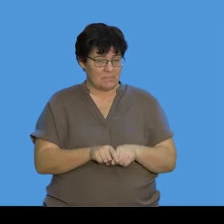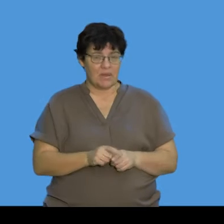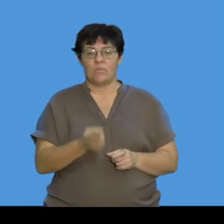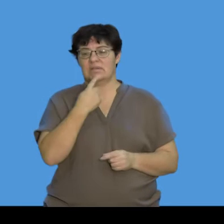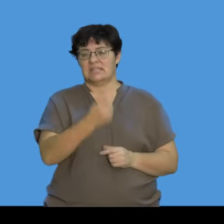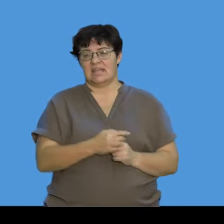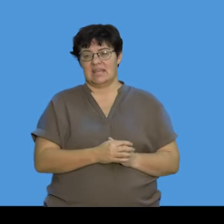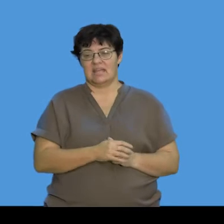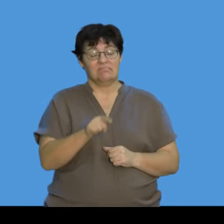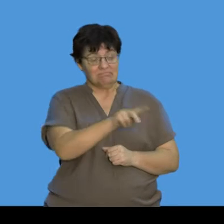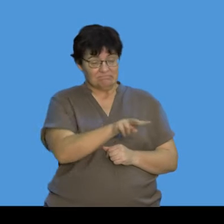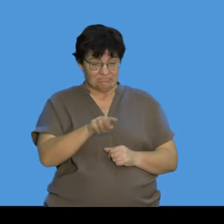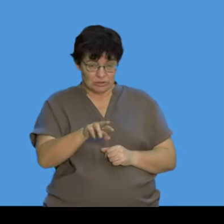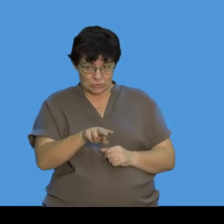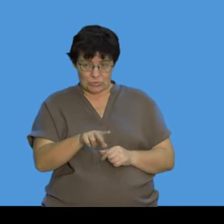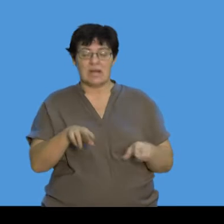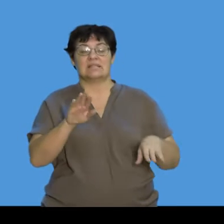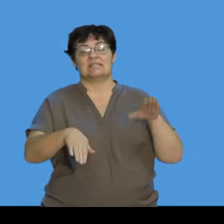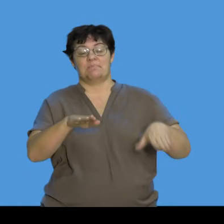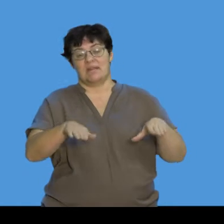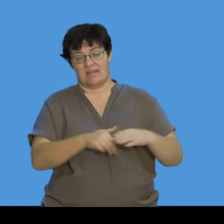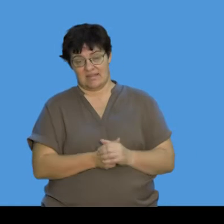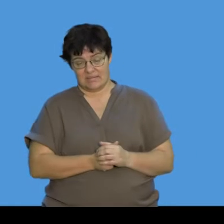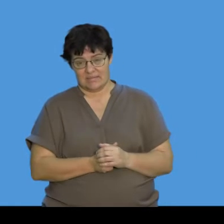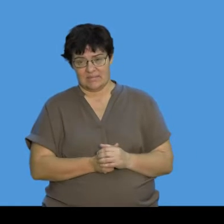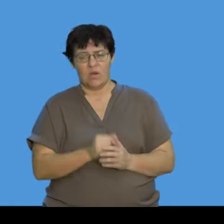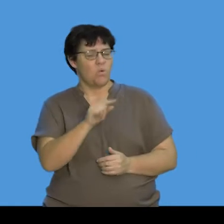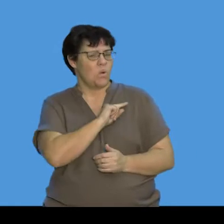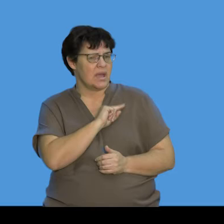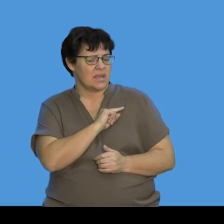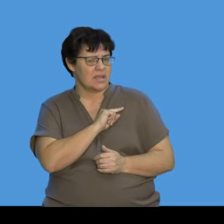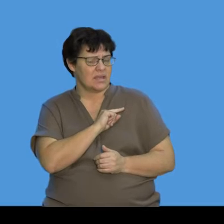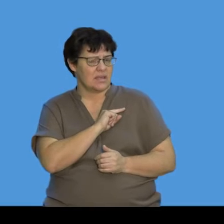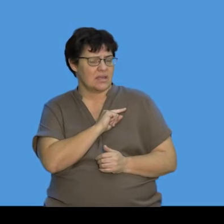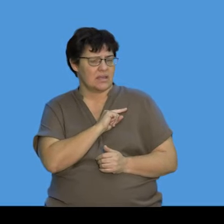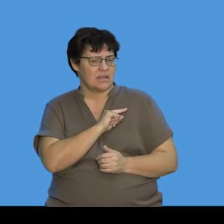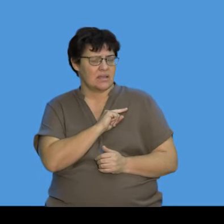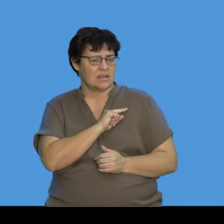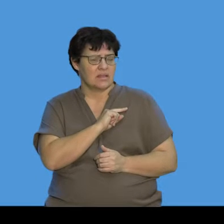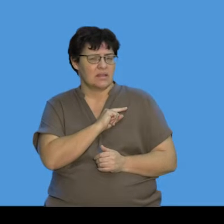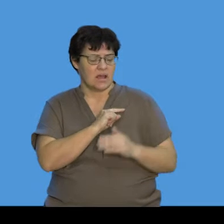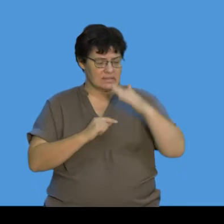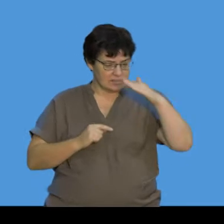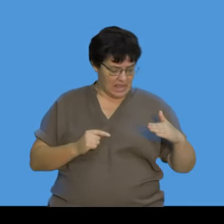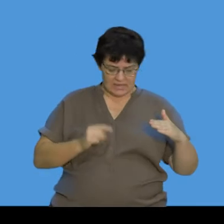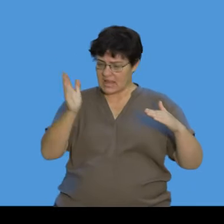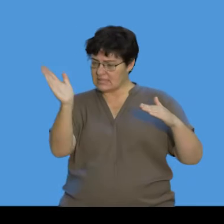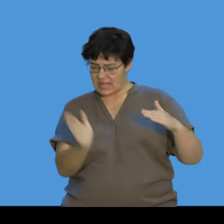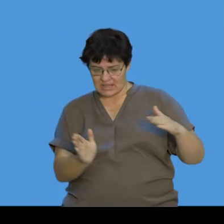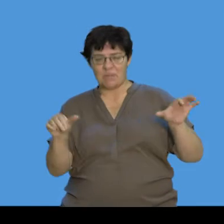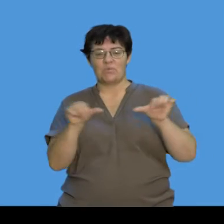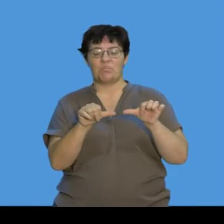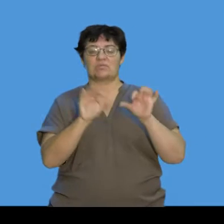then say that those two triangles are similar to each other. Why? Because the corresponding sides are